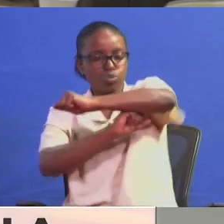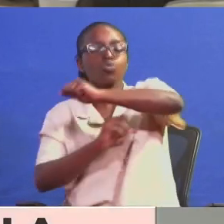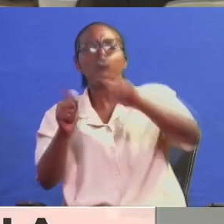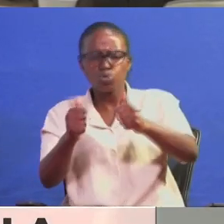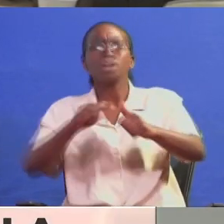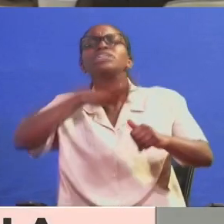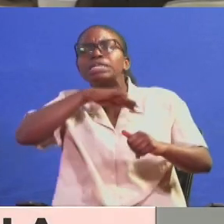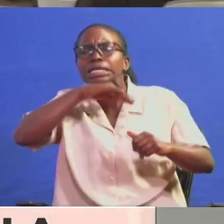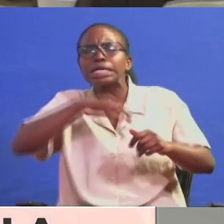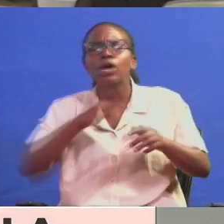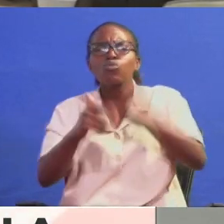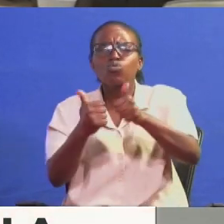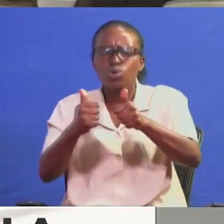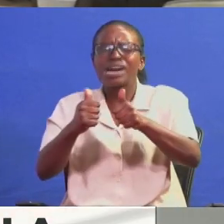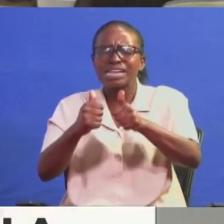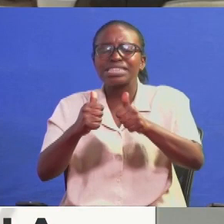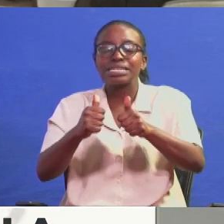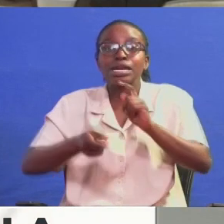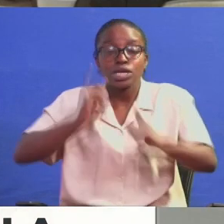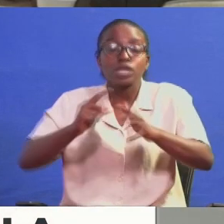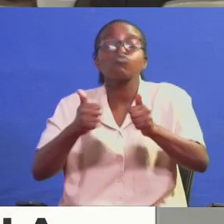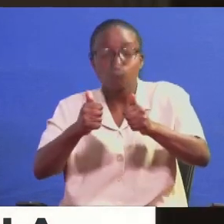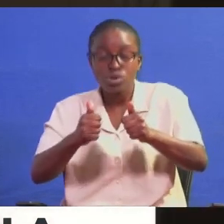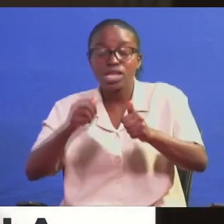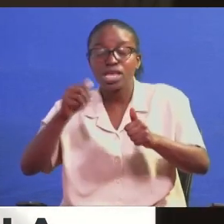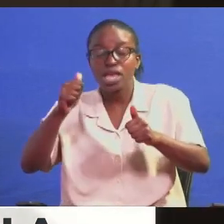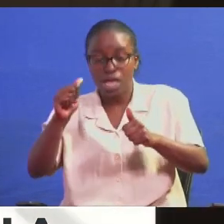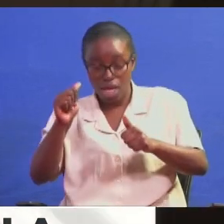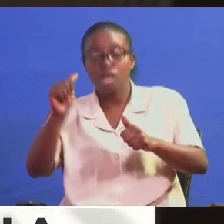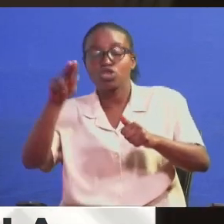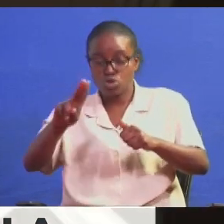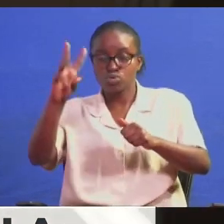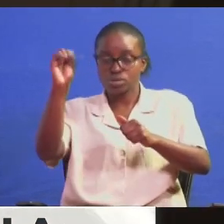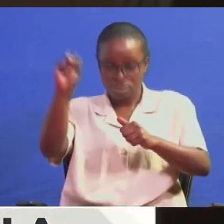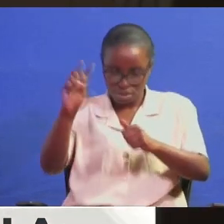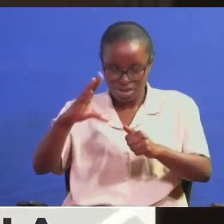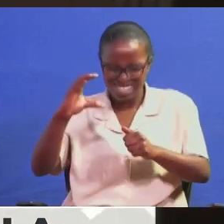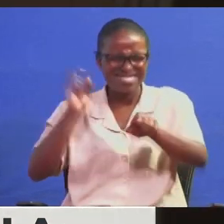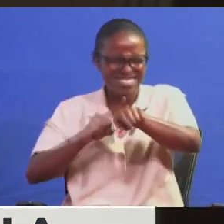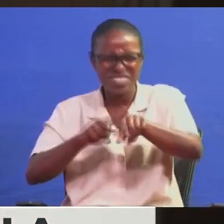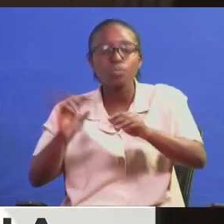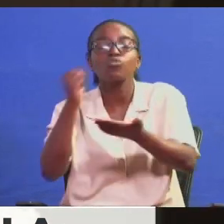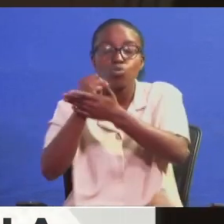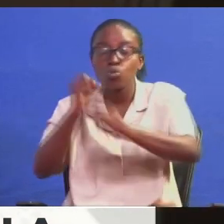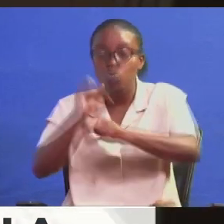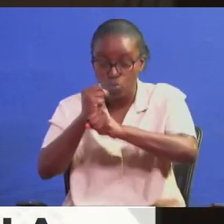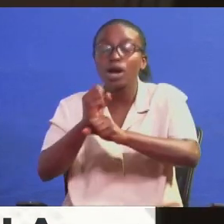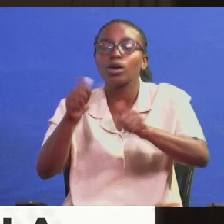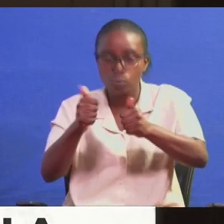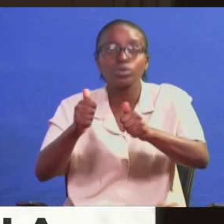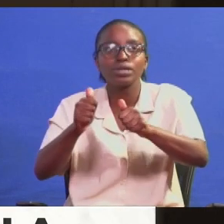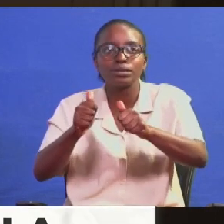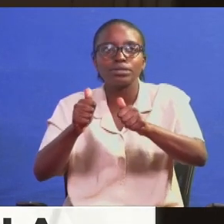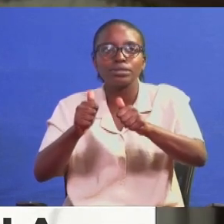the AUC chairmanship, pledging her to use her networks to ensure the former prime minister wins the